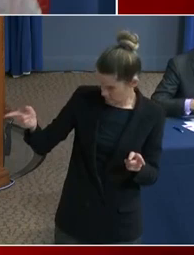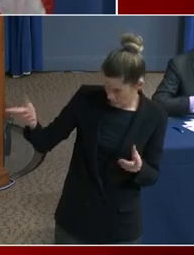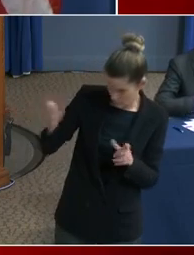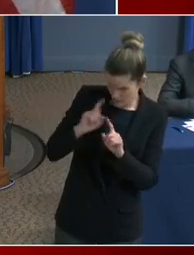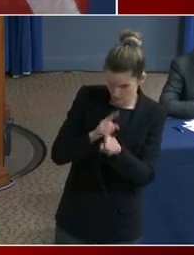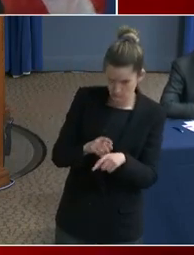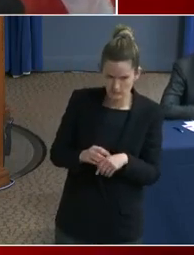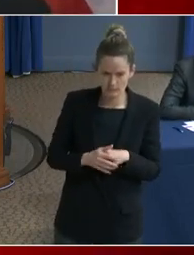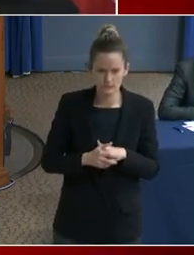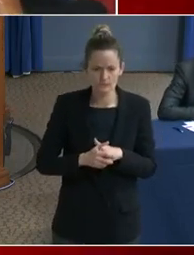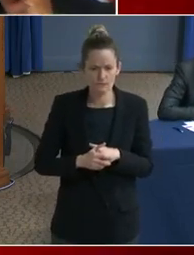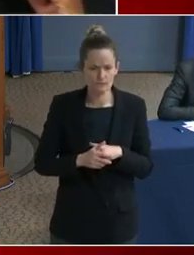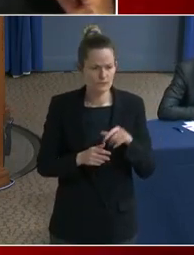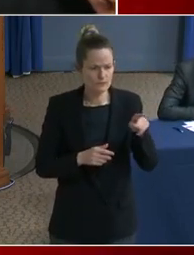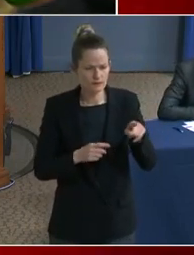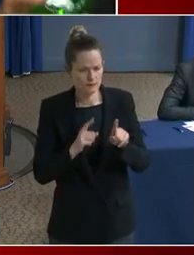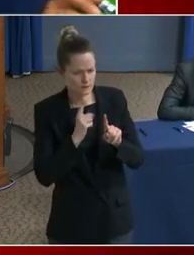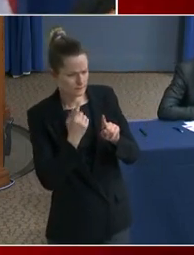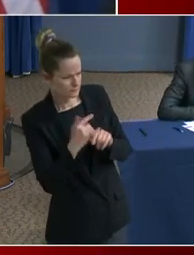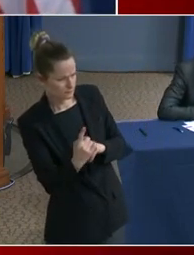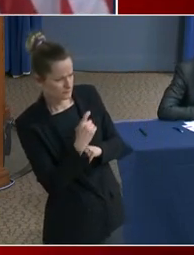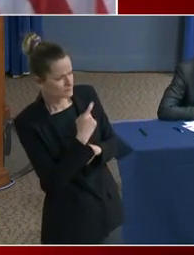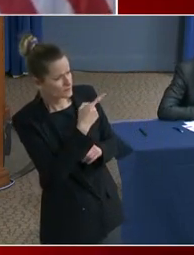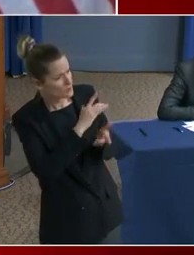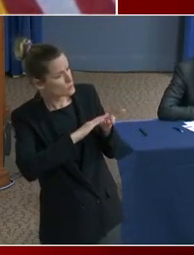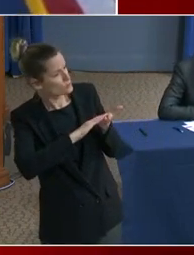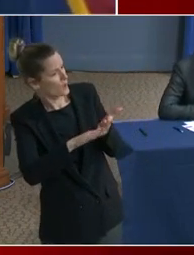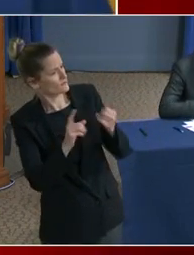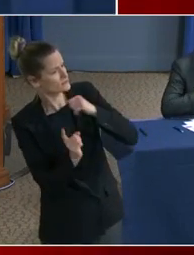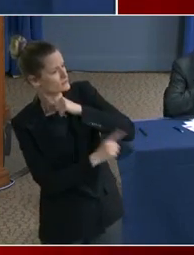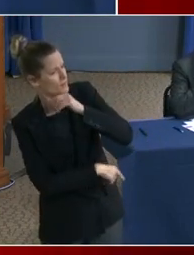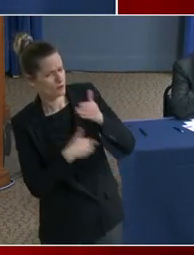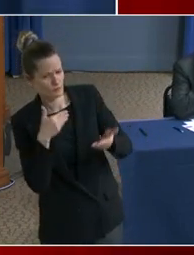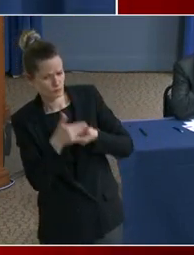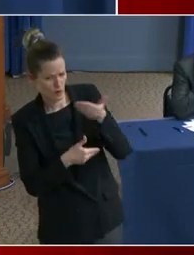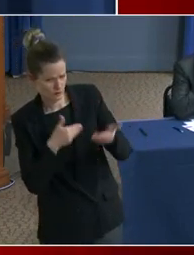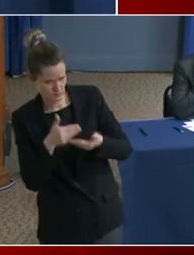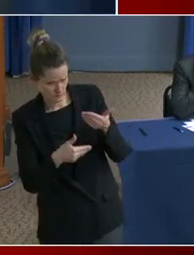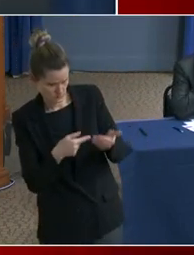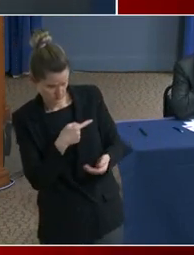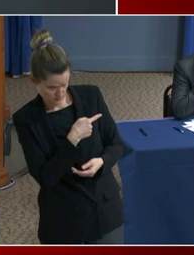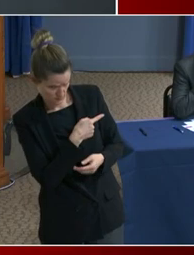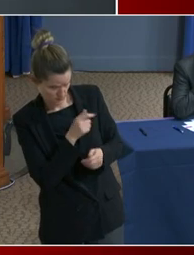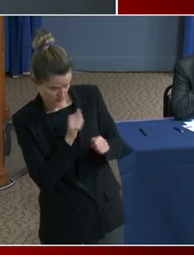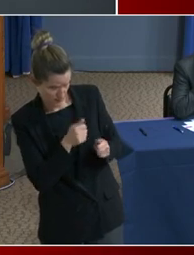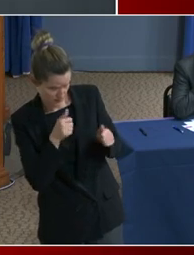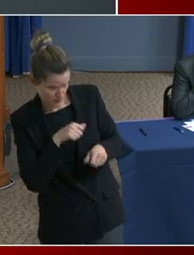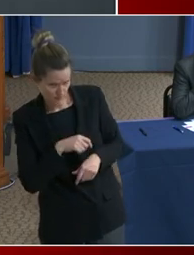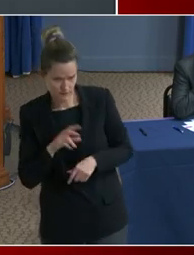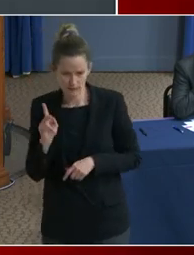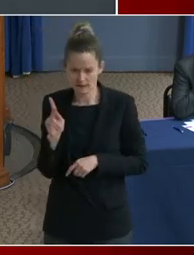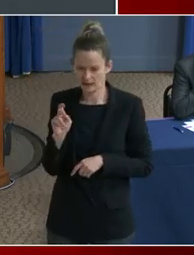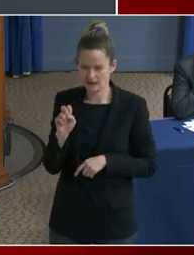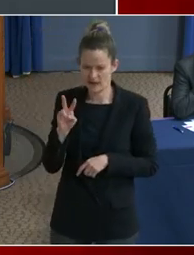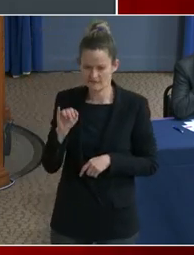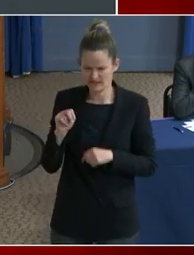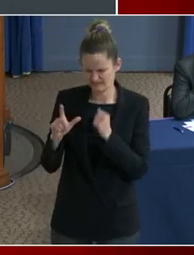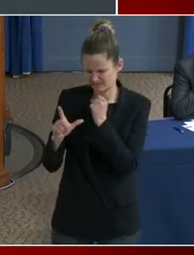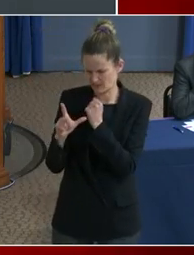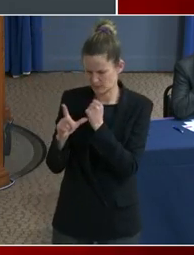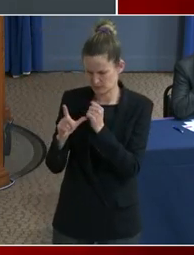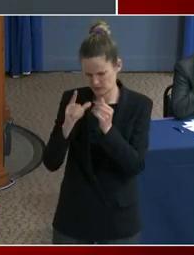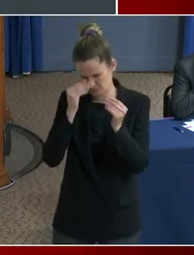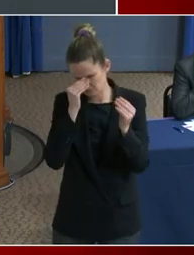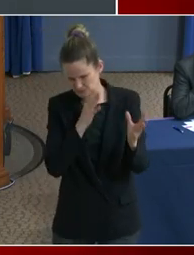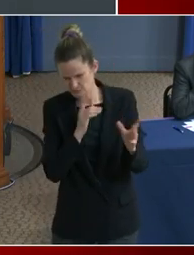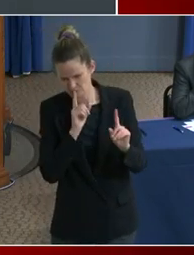and the waiver process, if any waivers have been denied or granted? Sure. So across all of DC government, there's